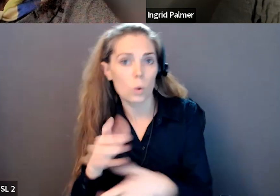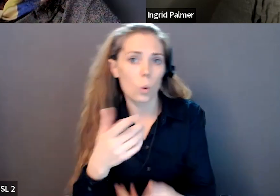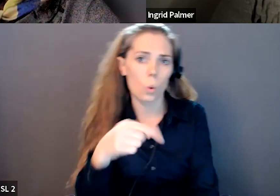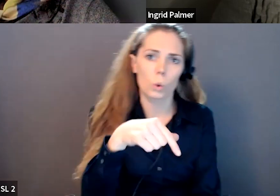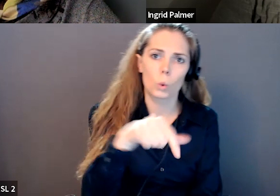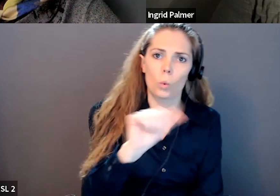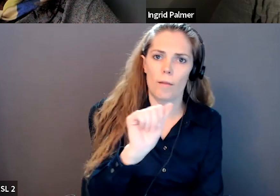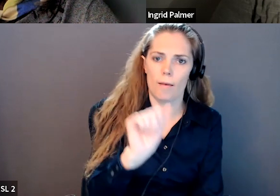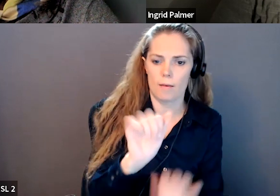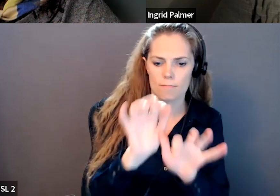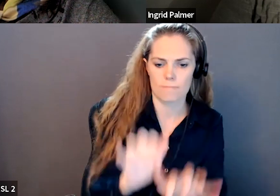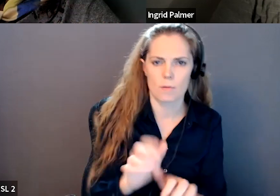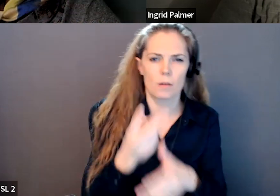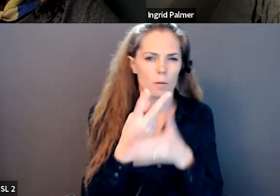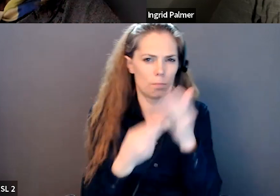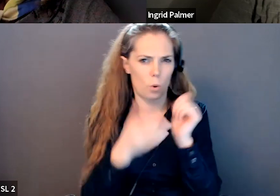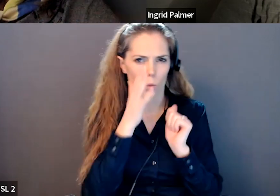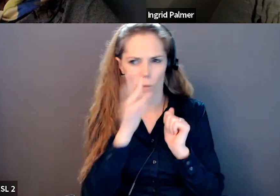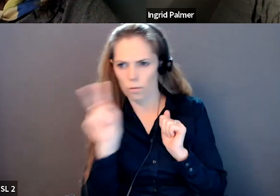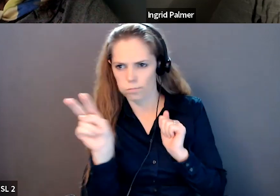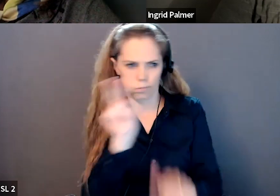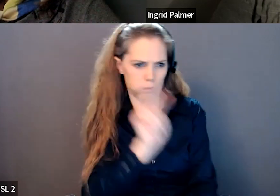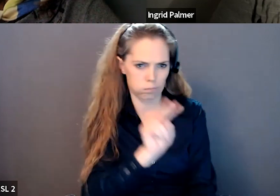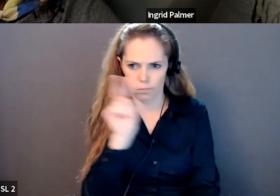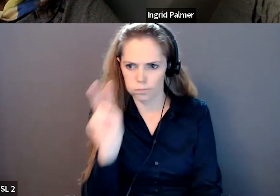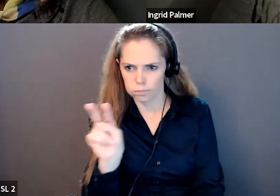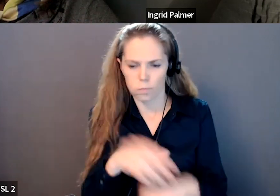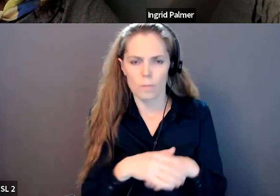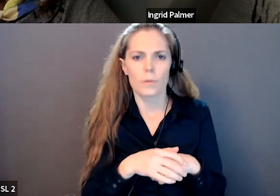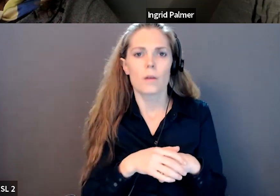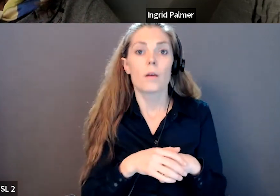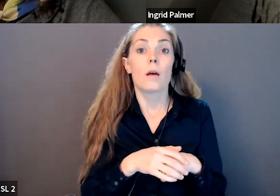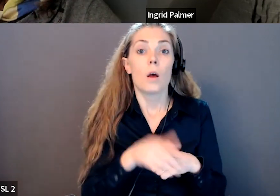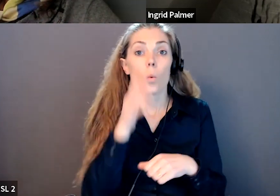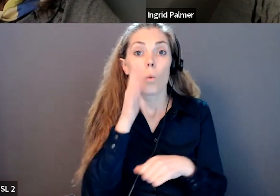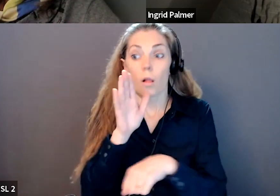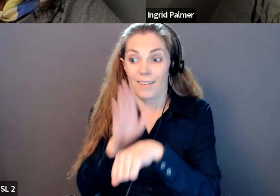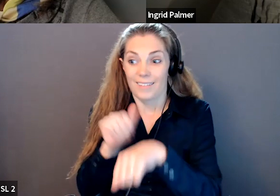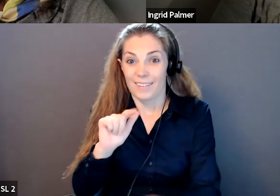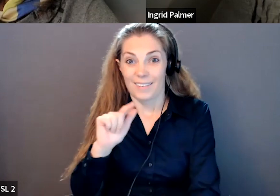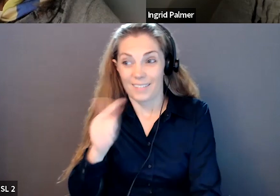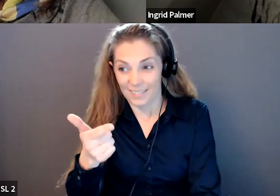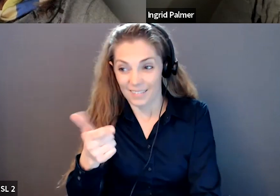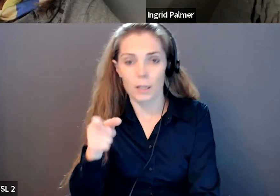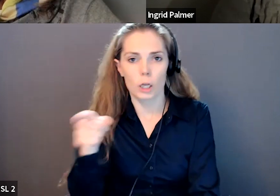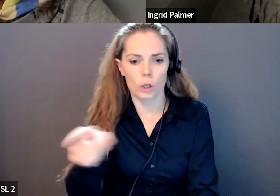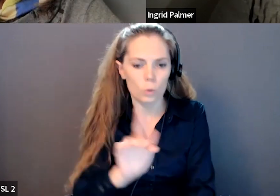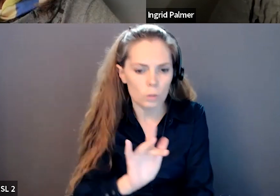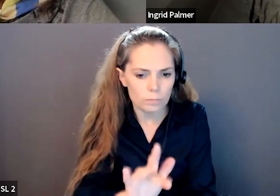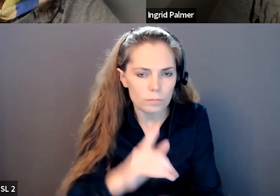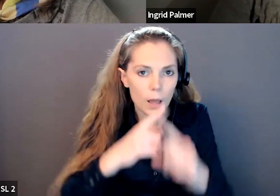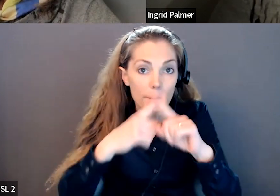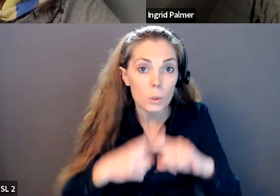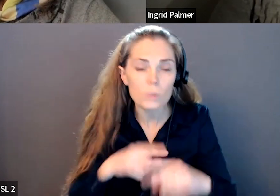Zoom and the panelists will then unmute you and you can ask your question. Ingrid? Thank you. I'm going to go